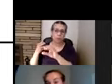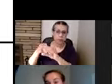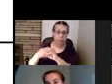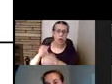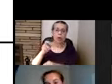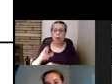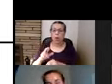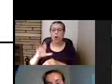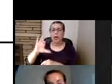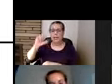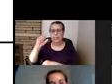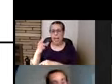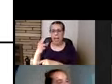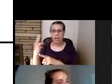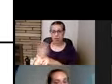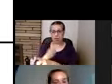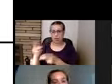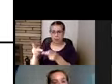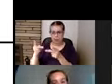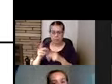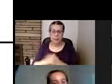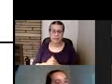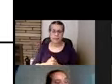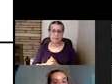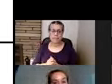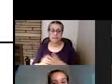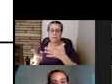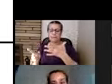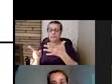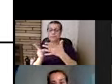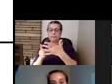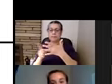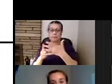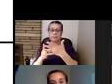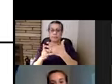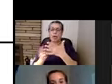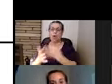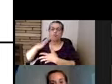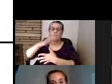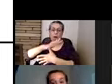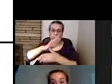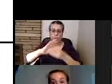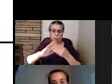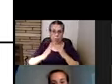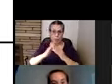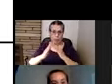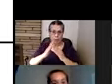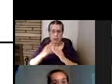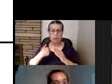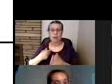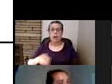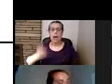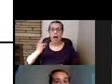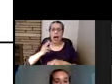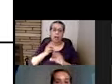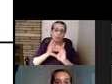highest cash use in the system. Next, coverage of priority communities. So these stops and stations are relatively high ridership and